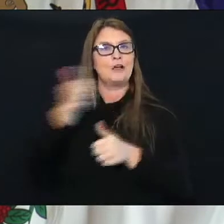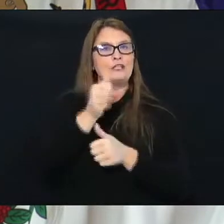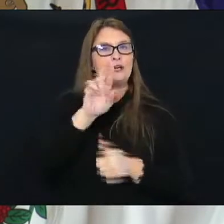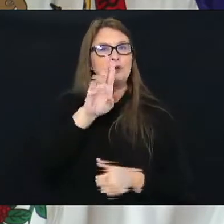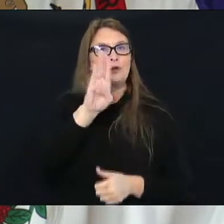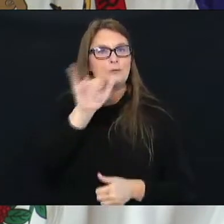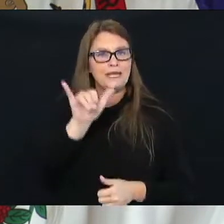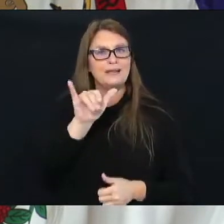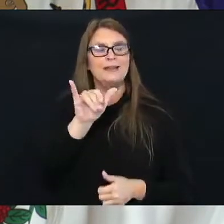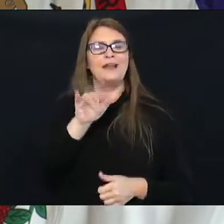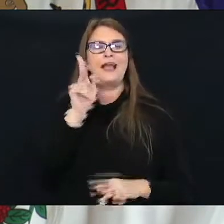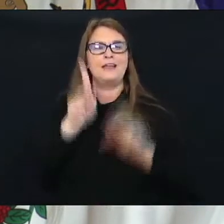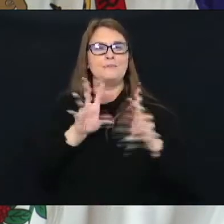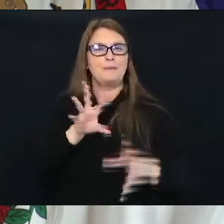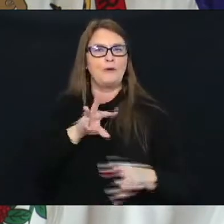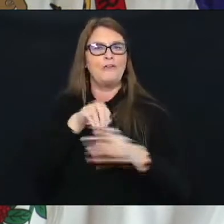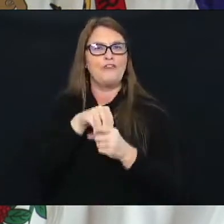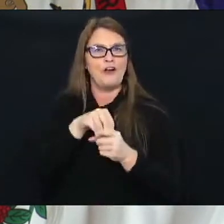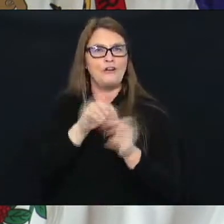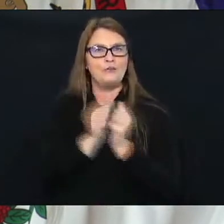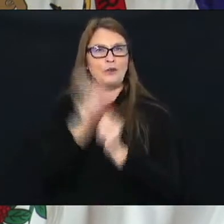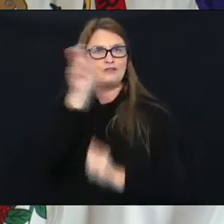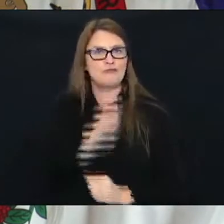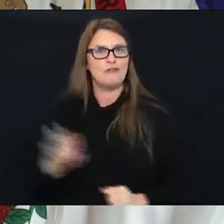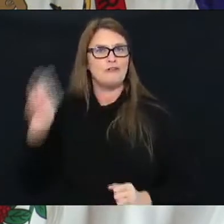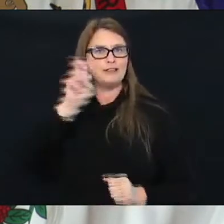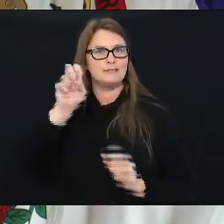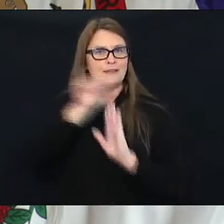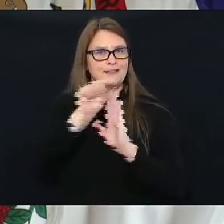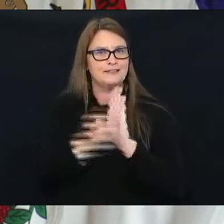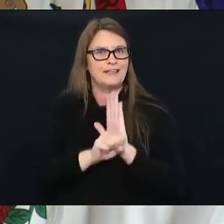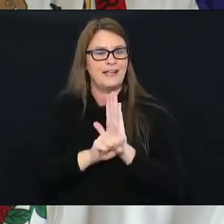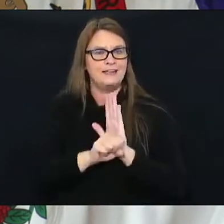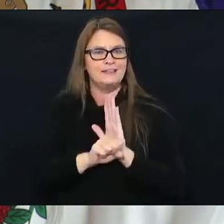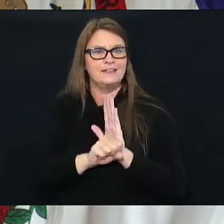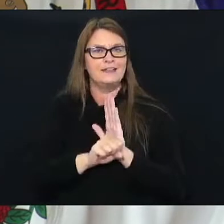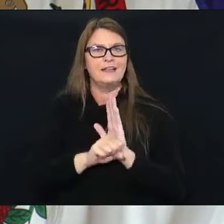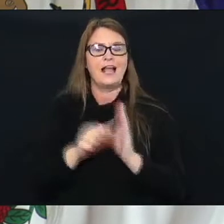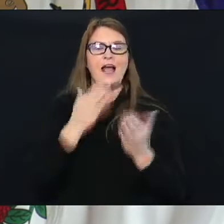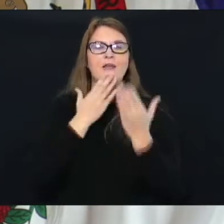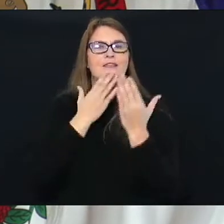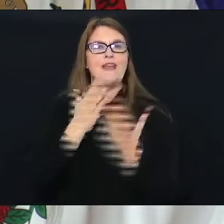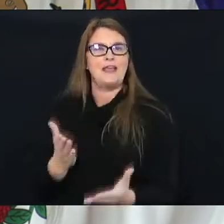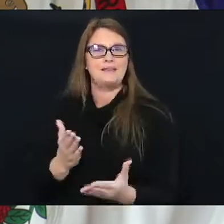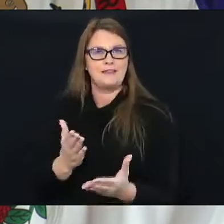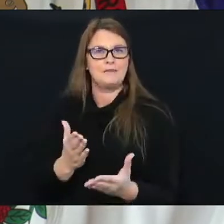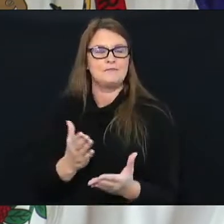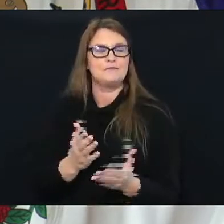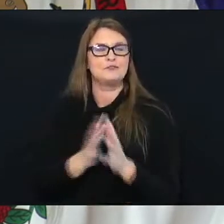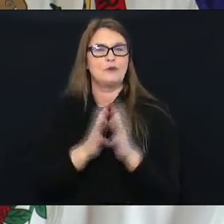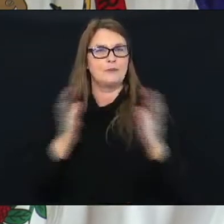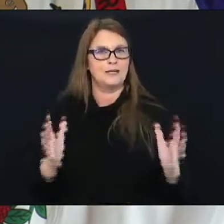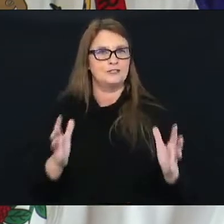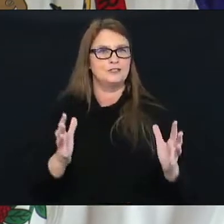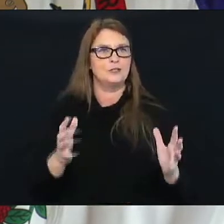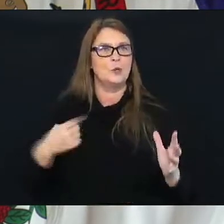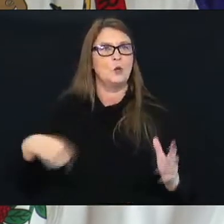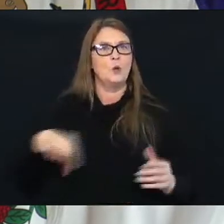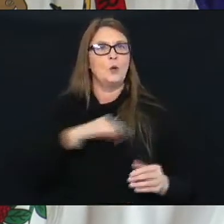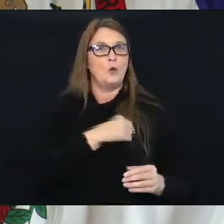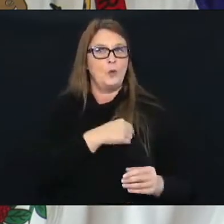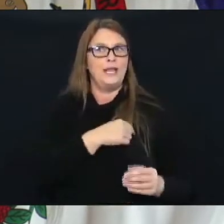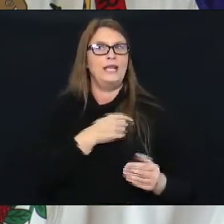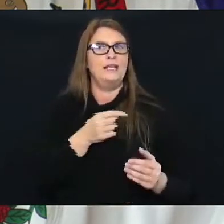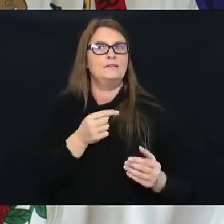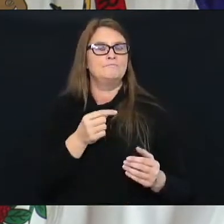the folks that are involved in tourism all across the state in every way. I thank them beyond belief. We are